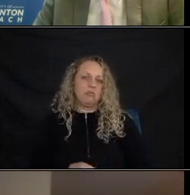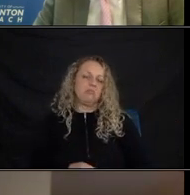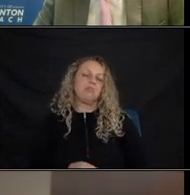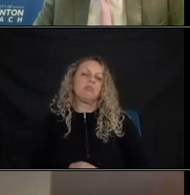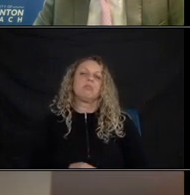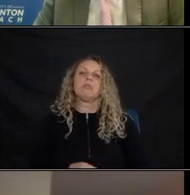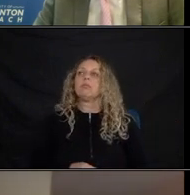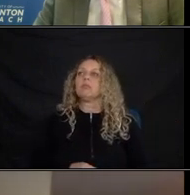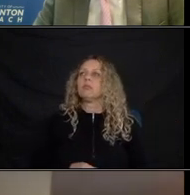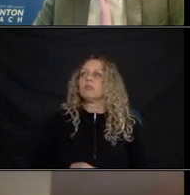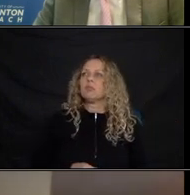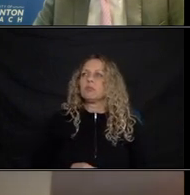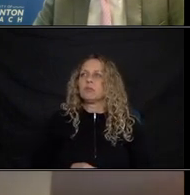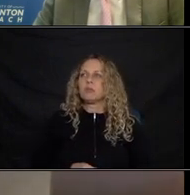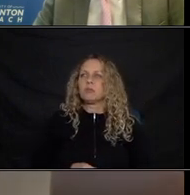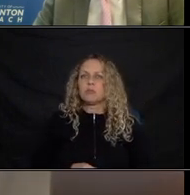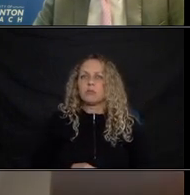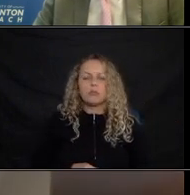So moved.